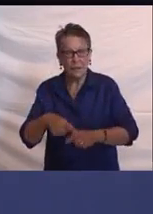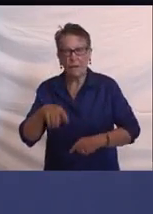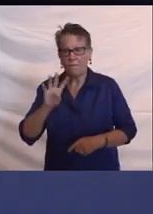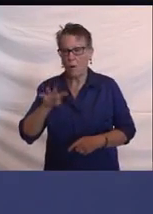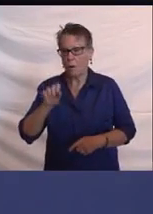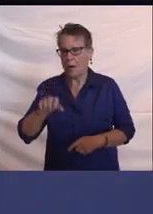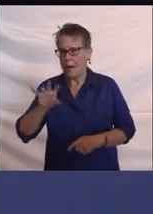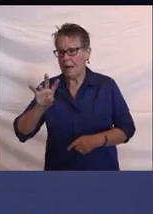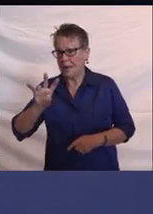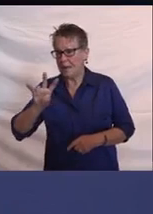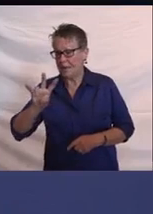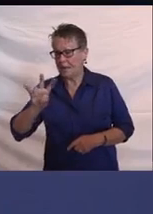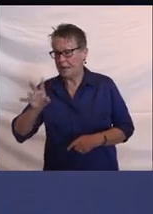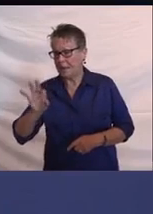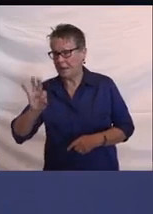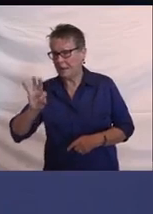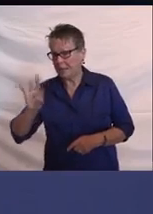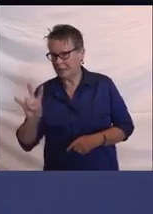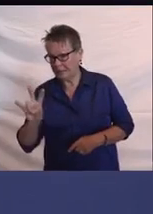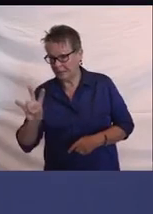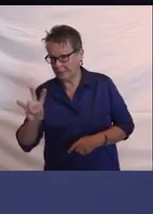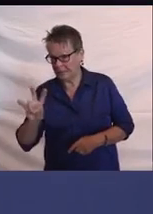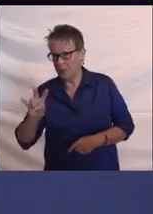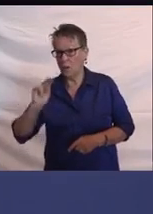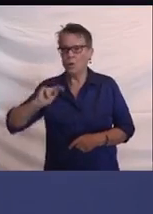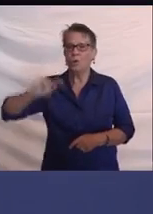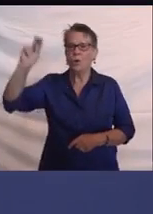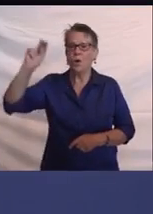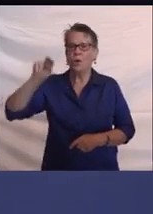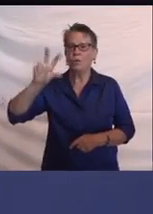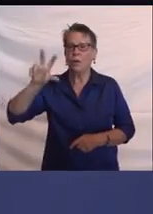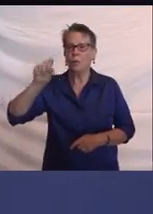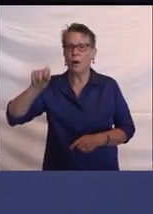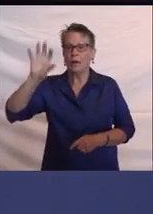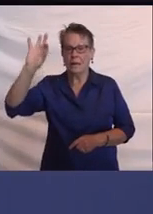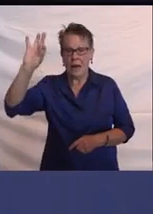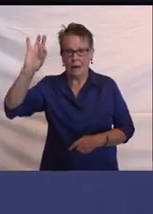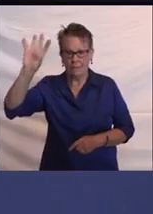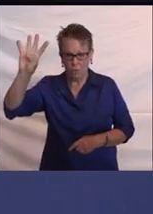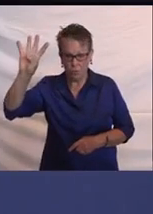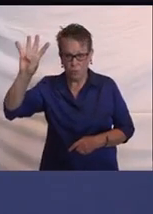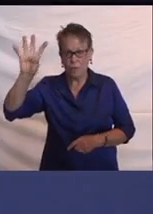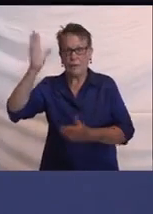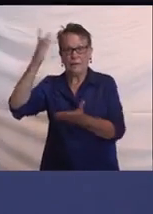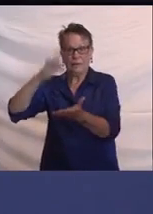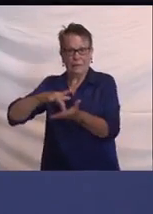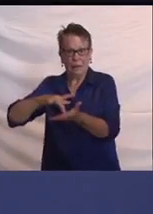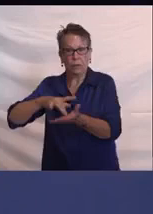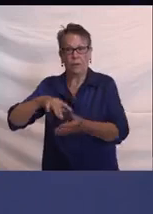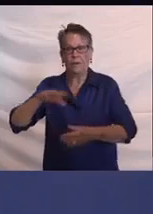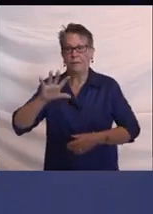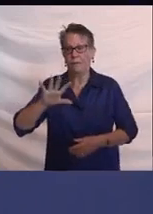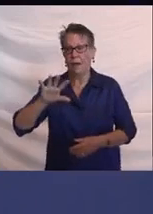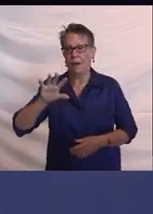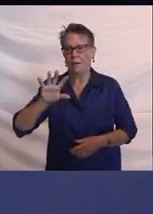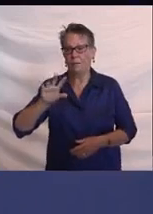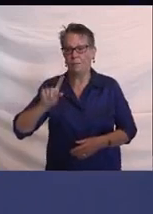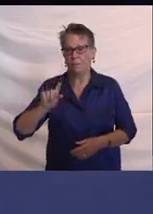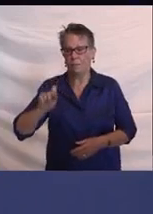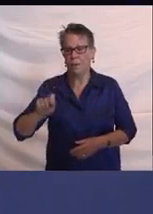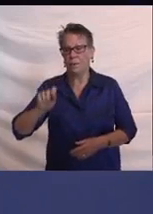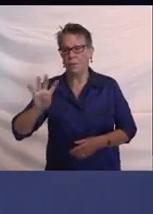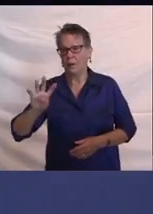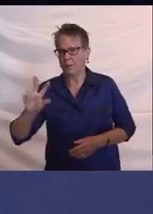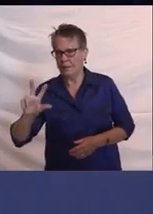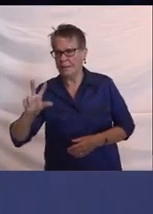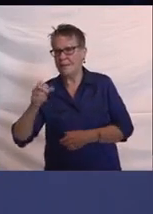part of the state reports 3.94%. The central part of the state, 5.43%, and the southern part of